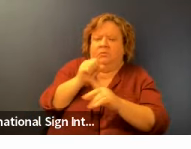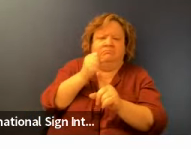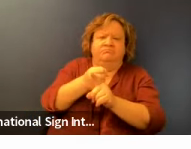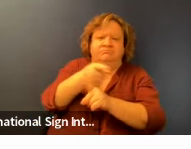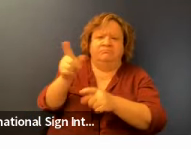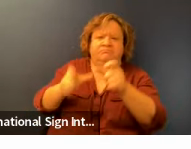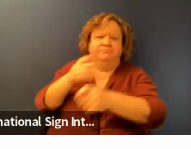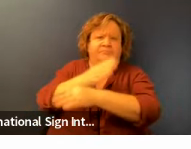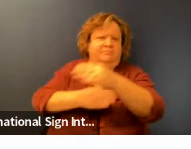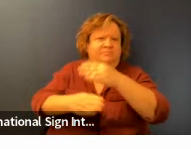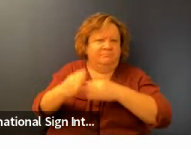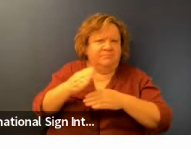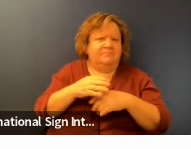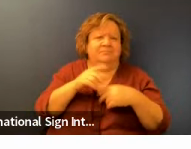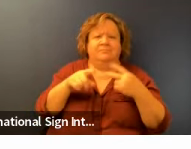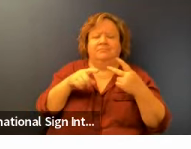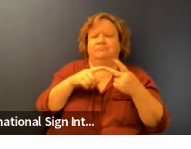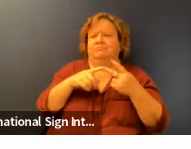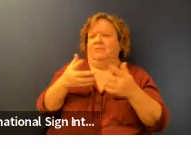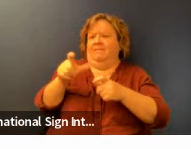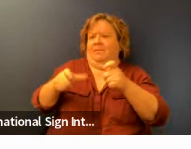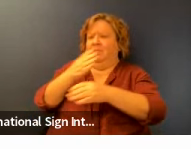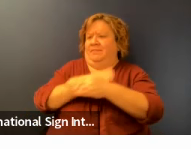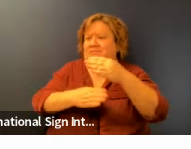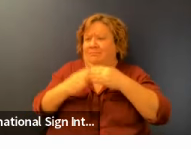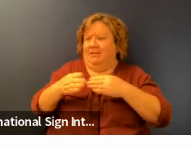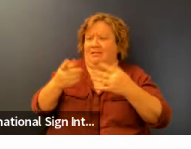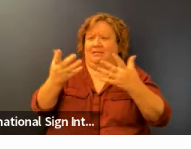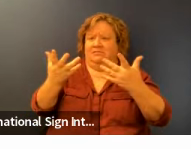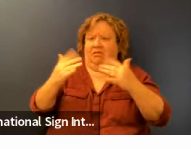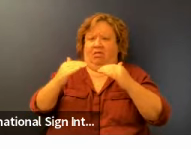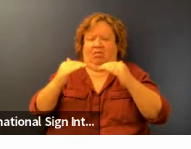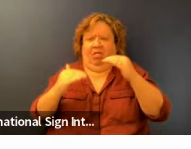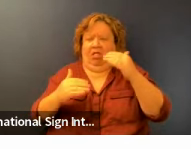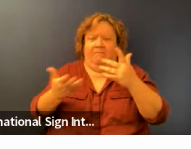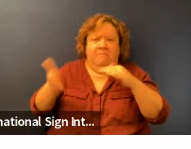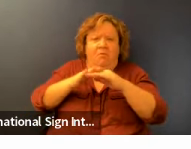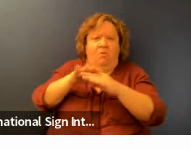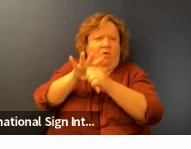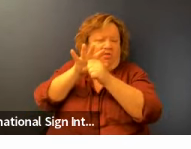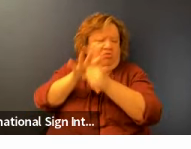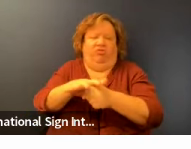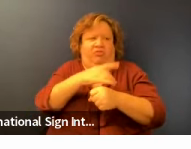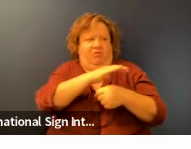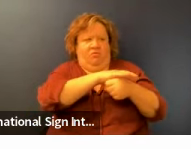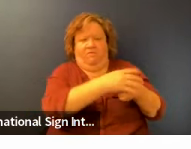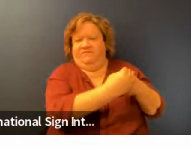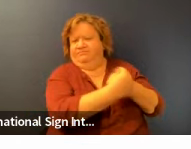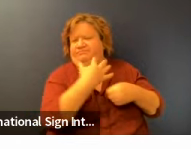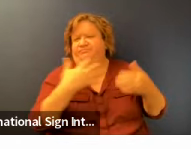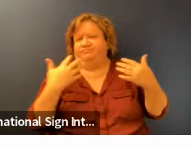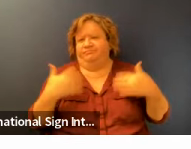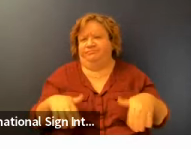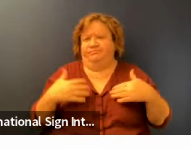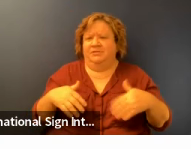it's good to have a universal protection, but our opinion is that we need to go beyond universal social protection and